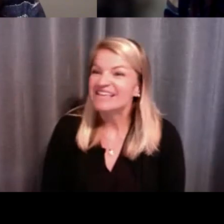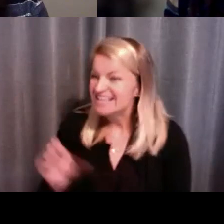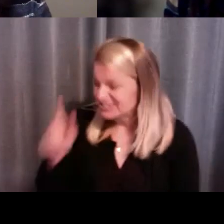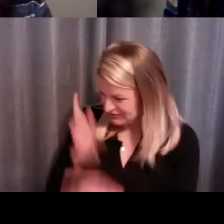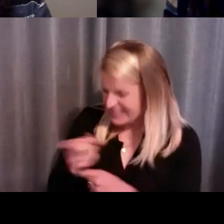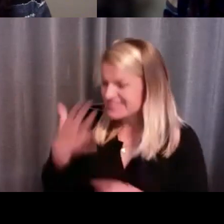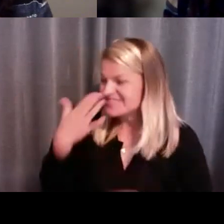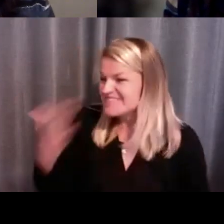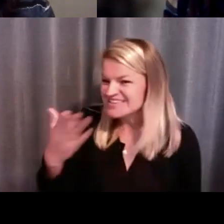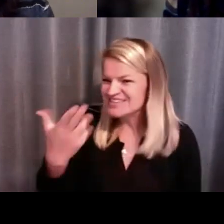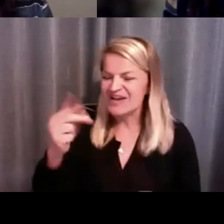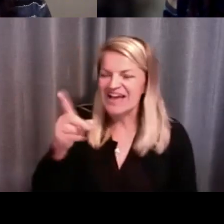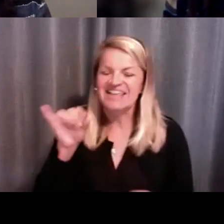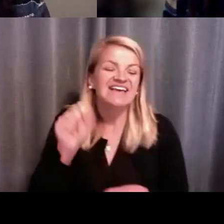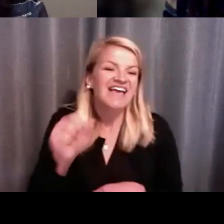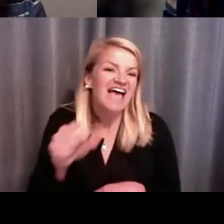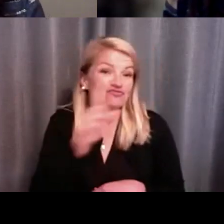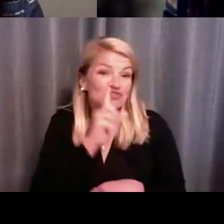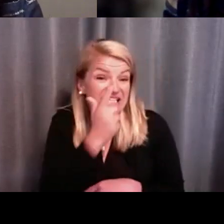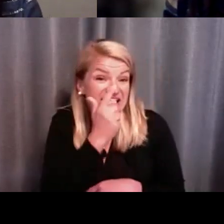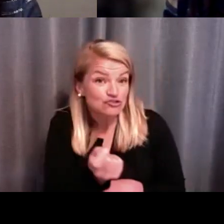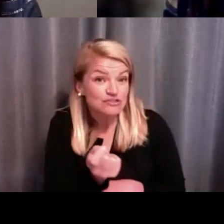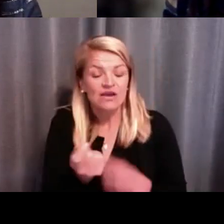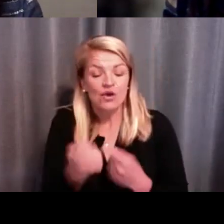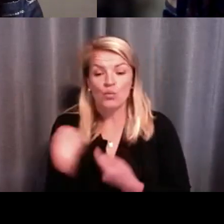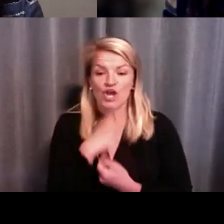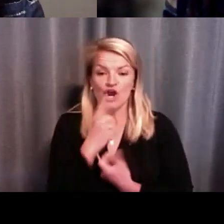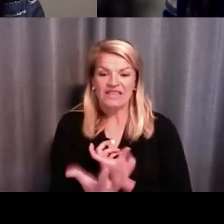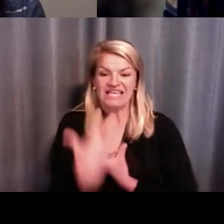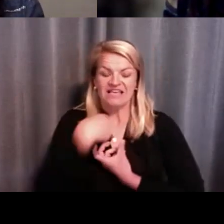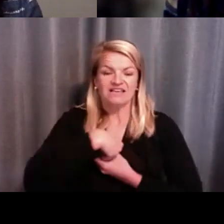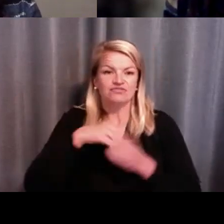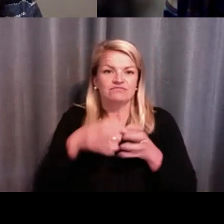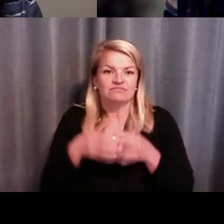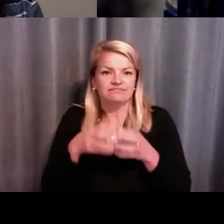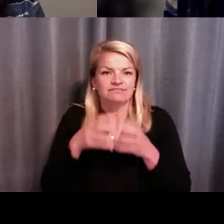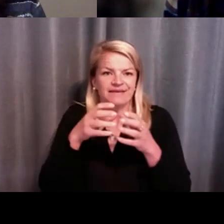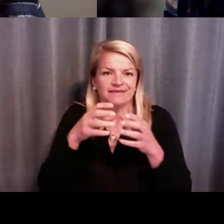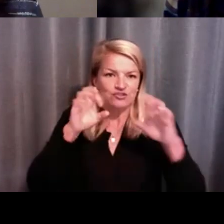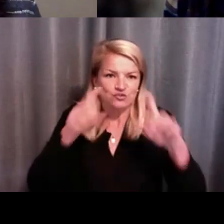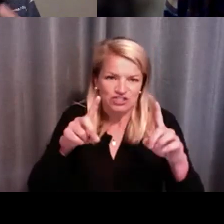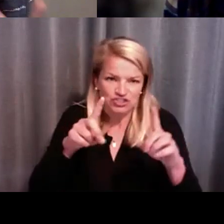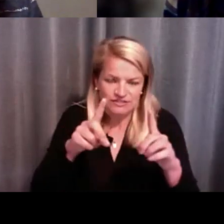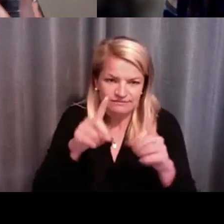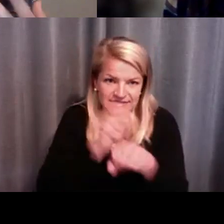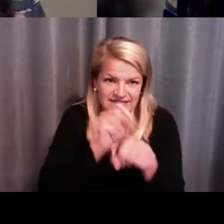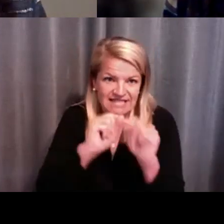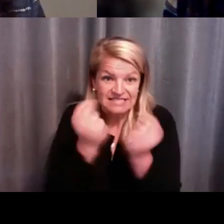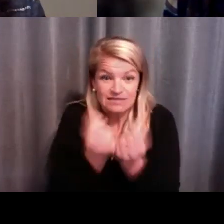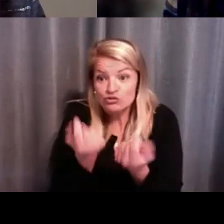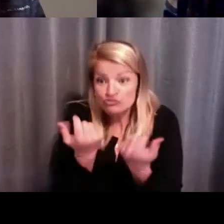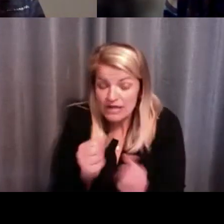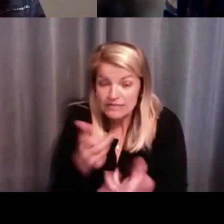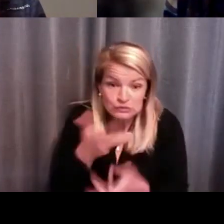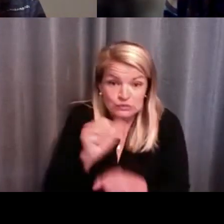Hadi, for sharing. That's interesting. That's actually something that us as the Inclusive Education Task Team are working with and always trying to understand what